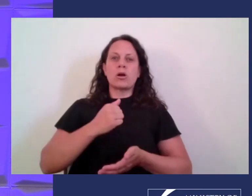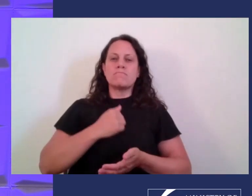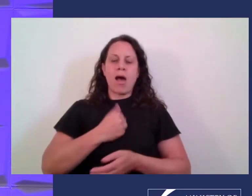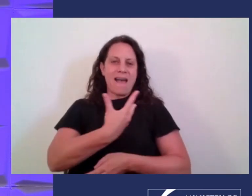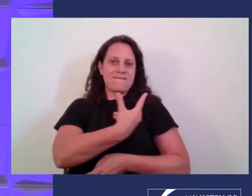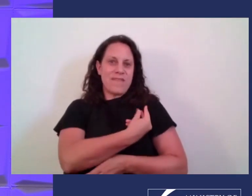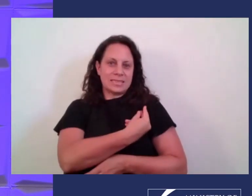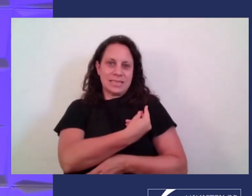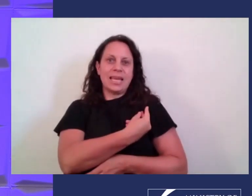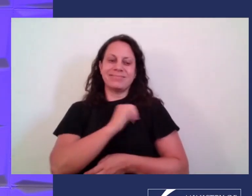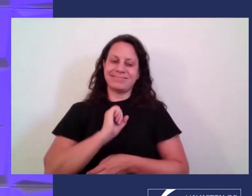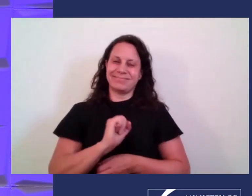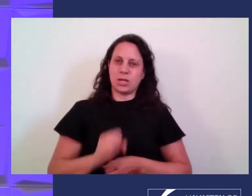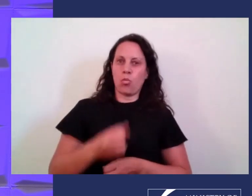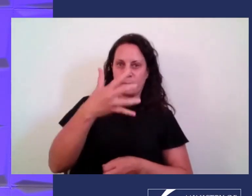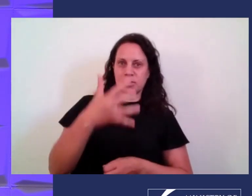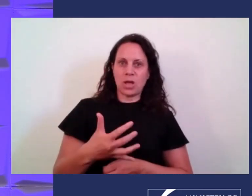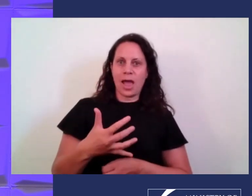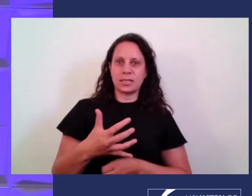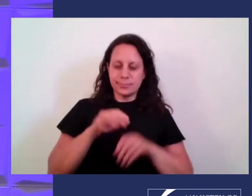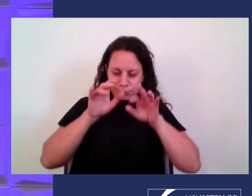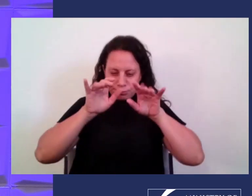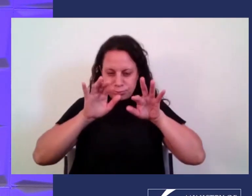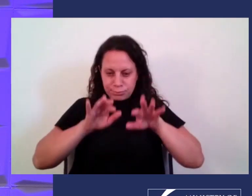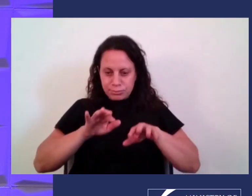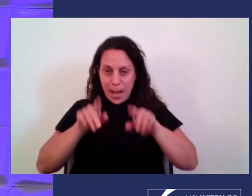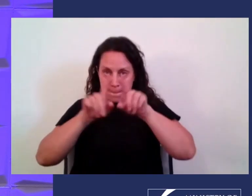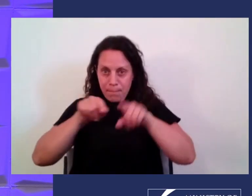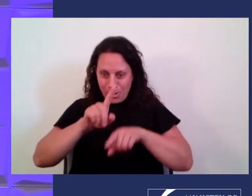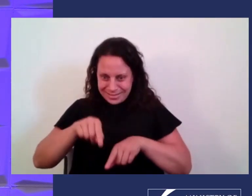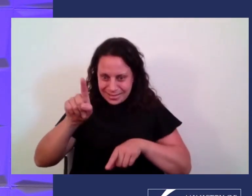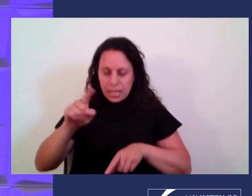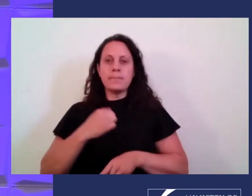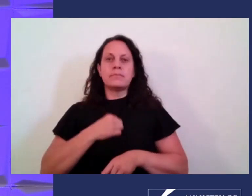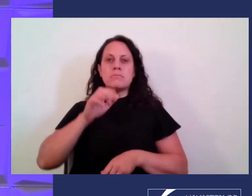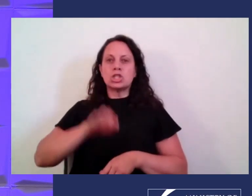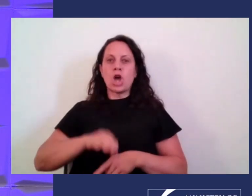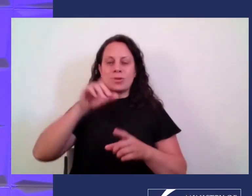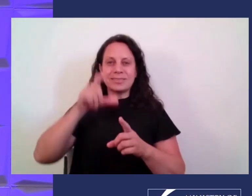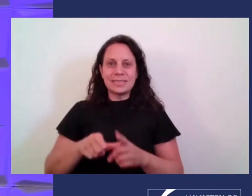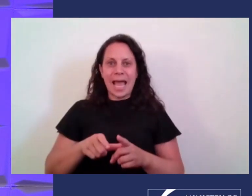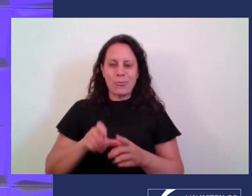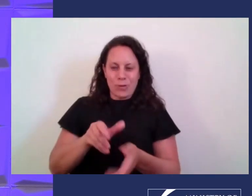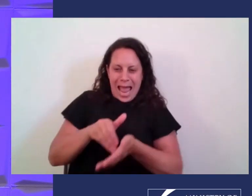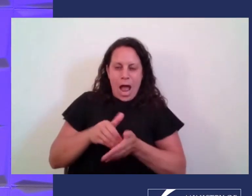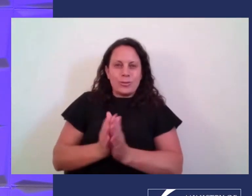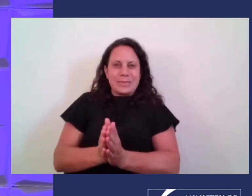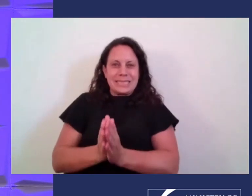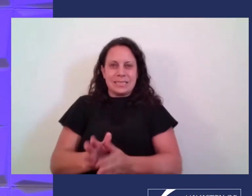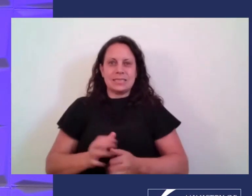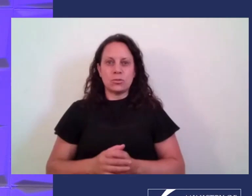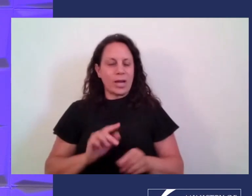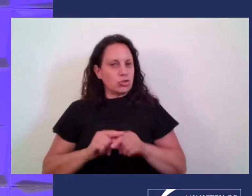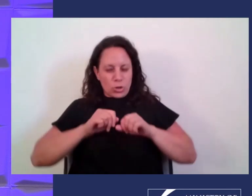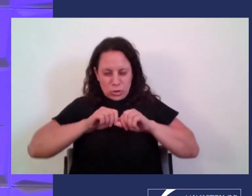website, you can tick a box to say that you have a child who's disabled and you need more help. And we are trying to reach everybody.